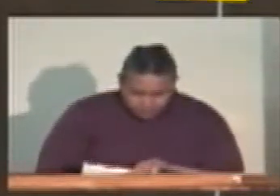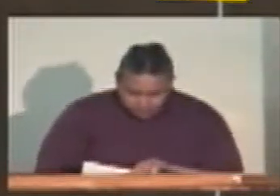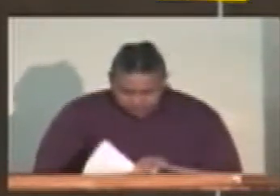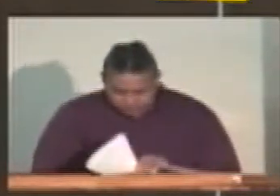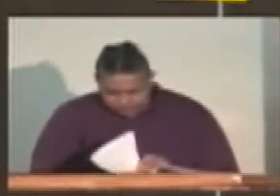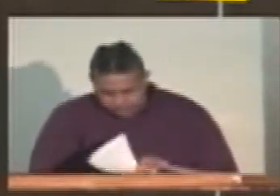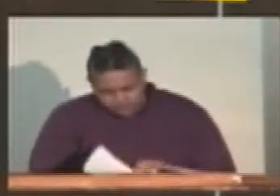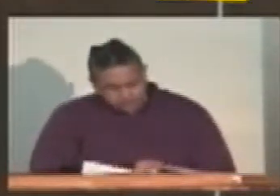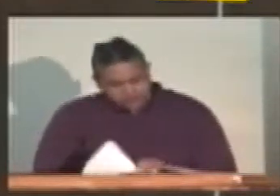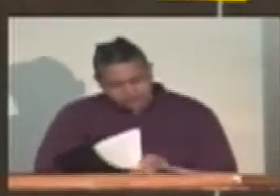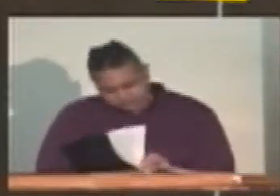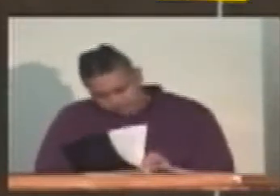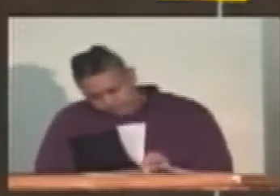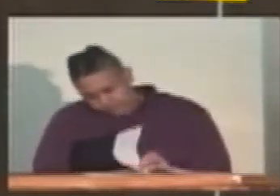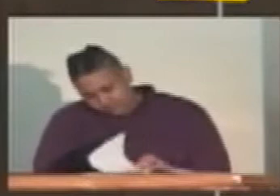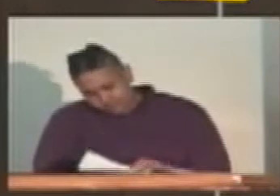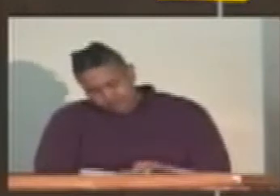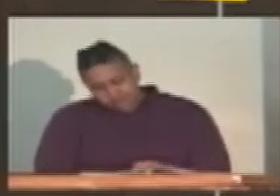Mr. Speaker,